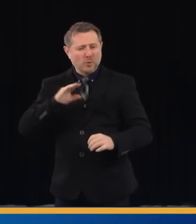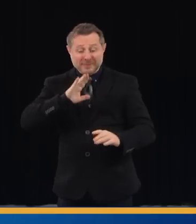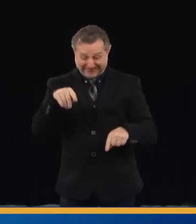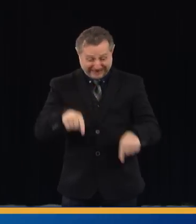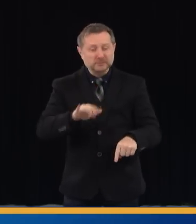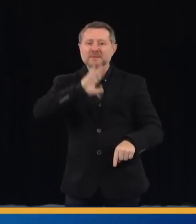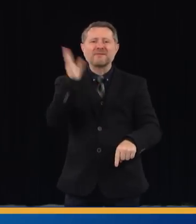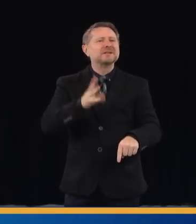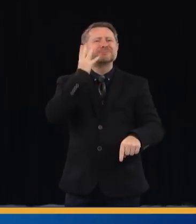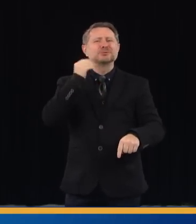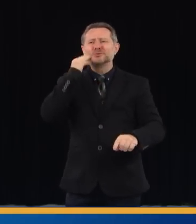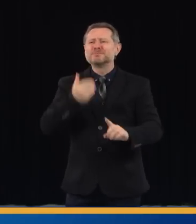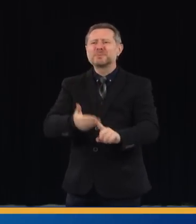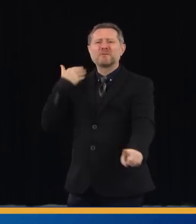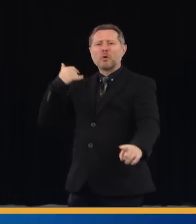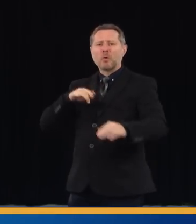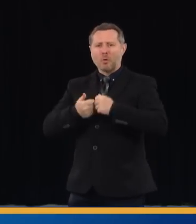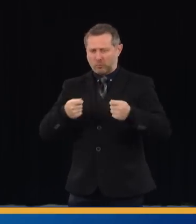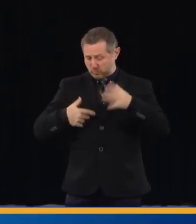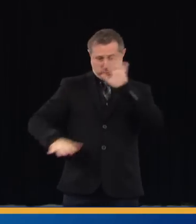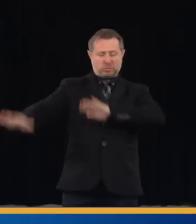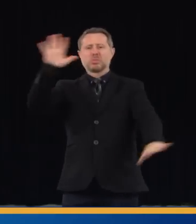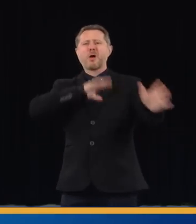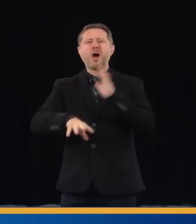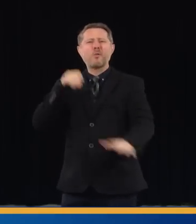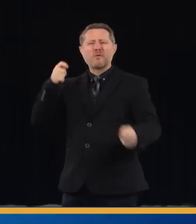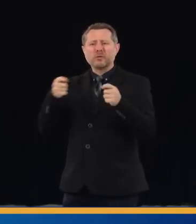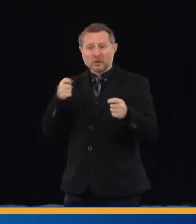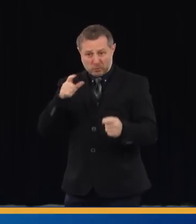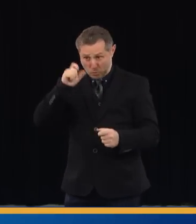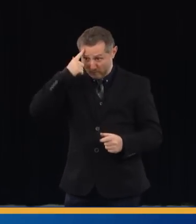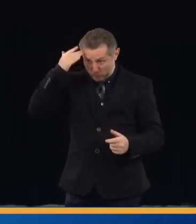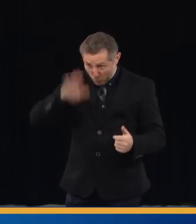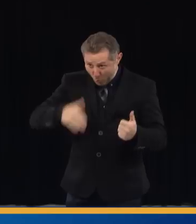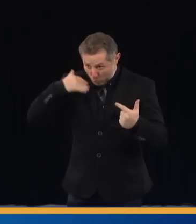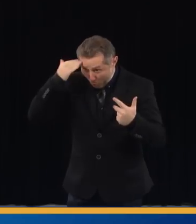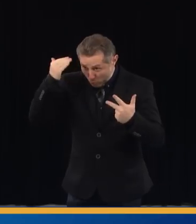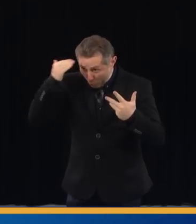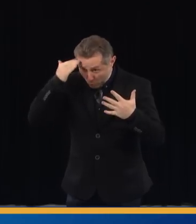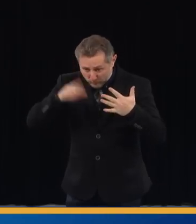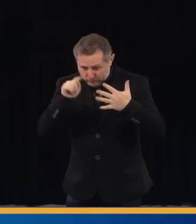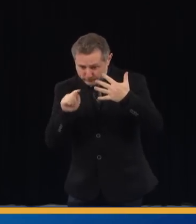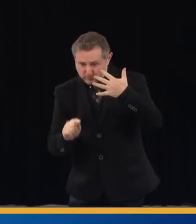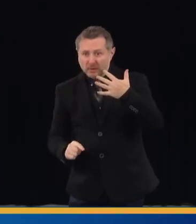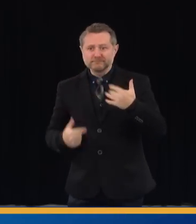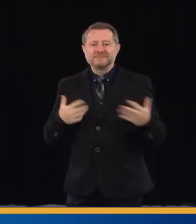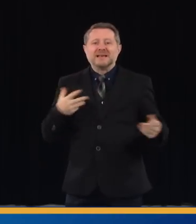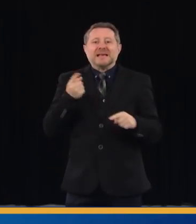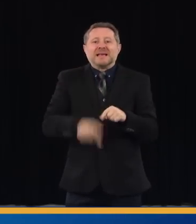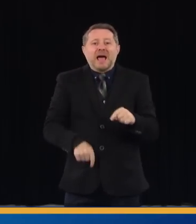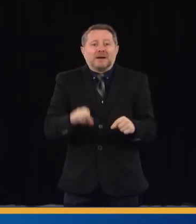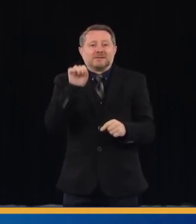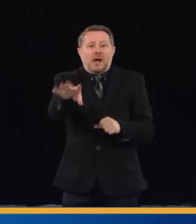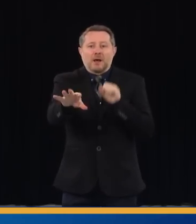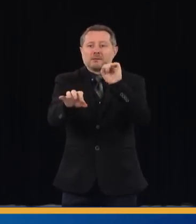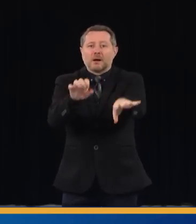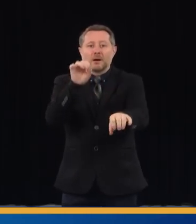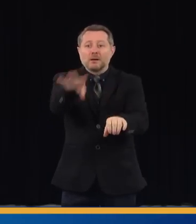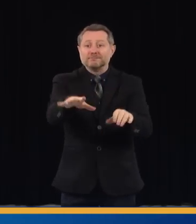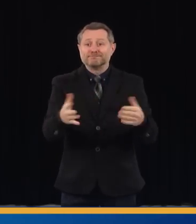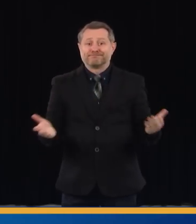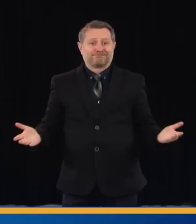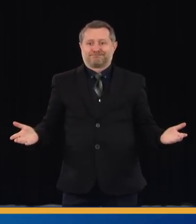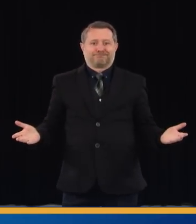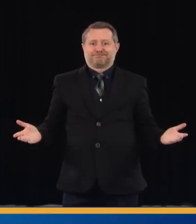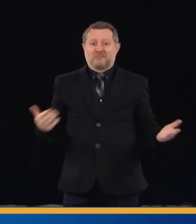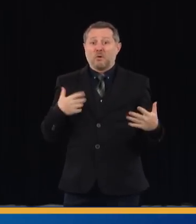know. Nobody can tell you. What you do know are facts. And,